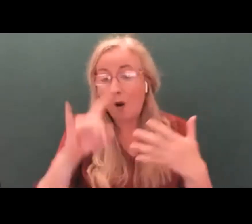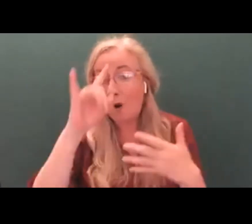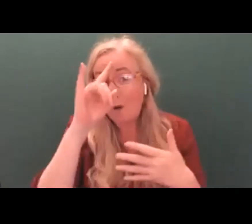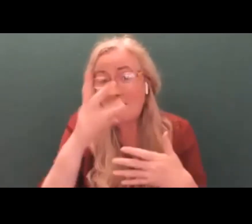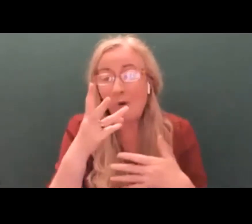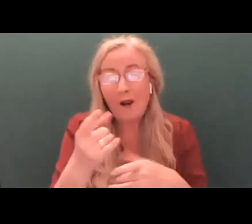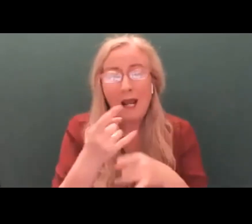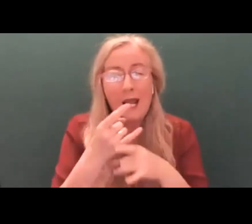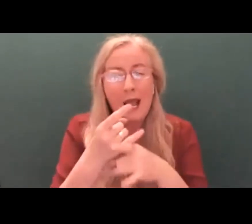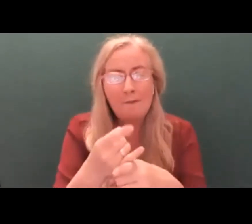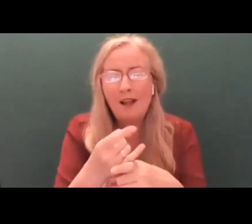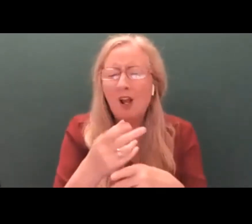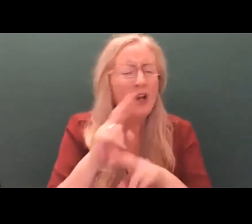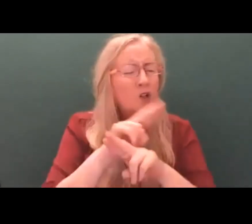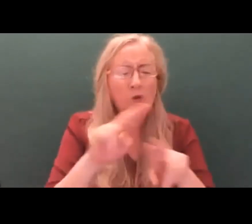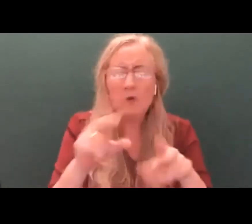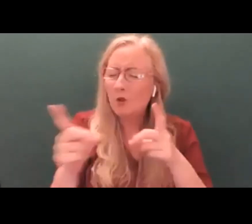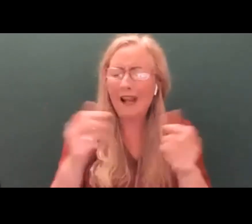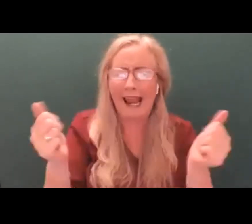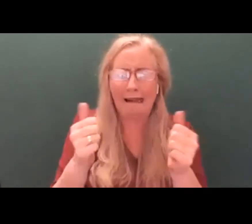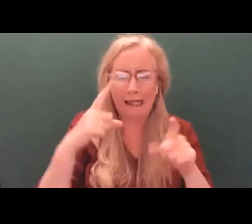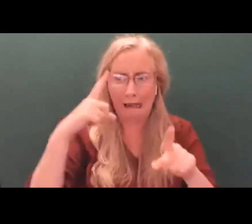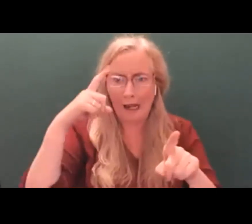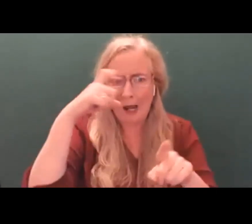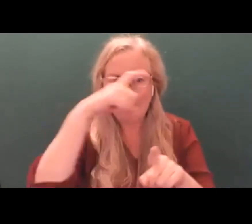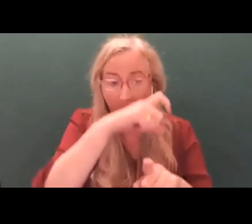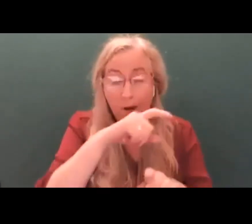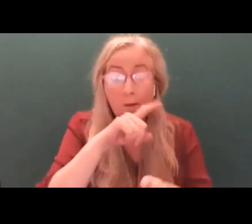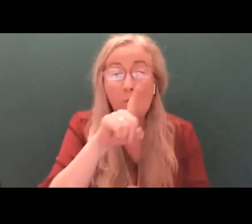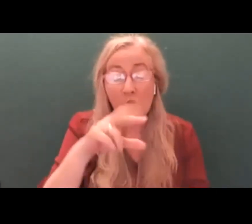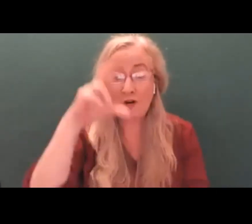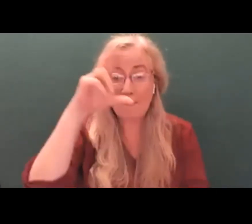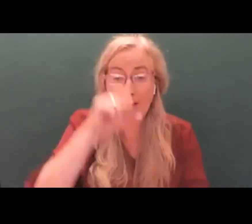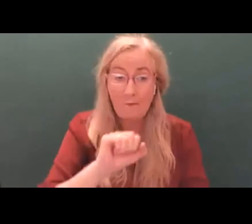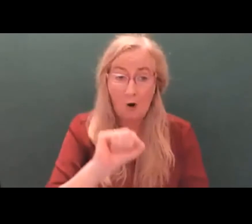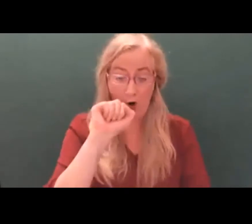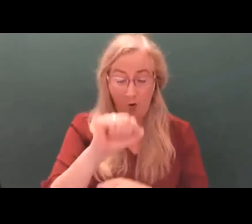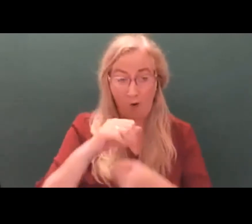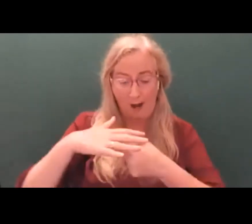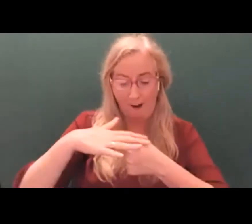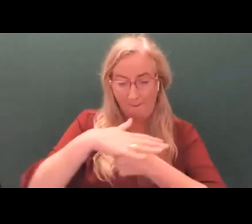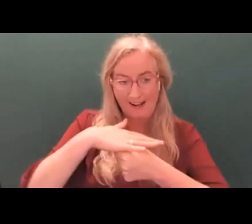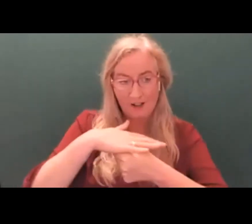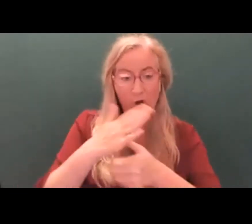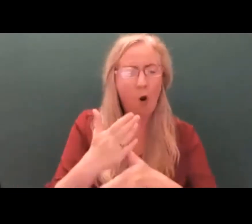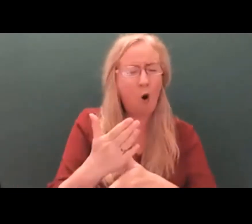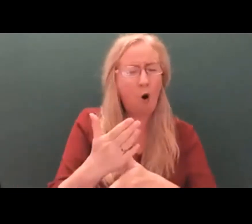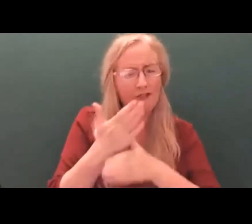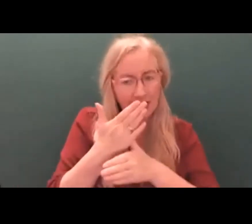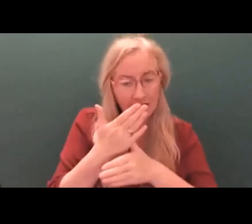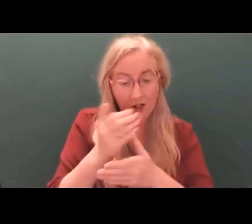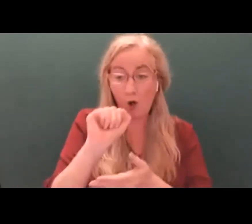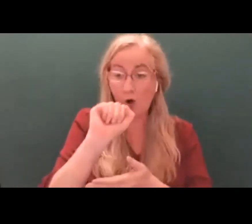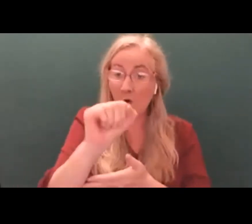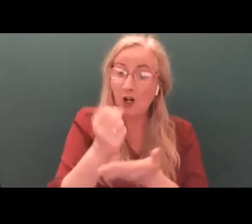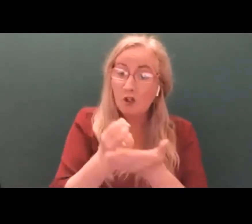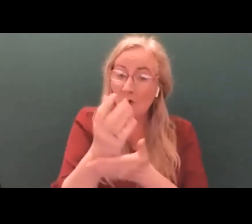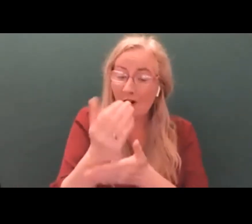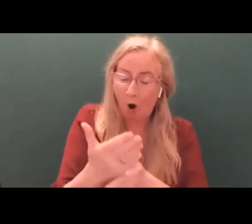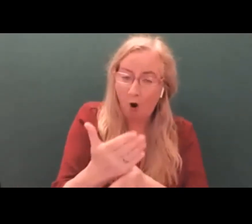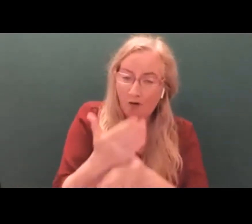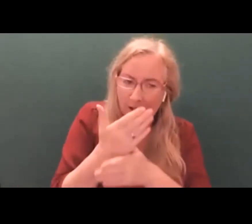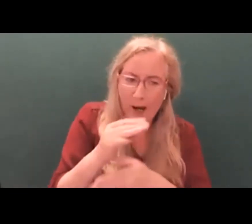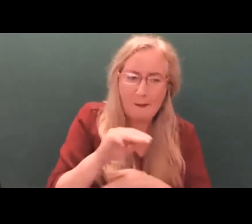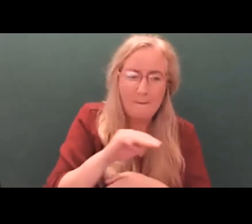don't do anything too complicated, but bear in mind your place is original, your story is original, your people,